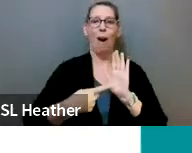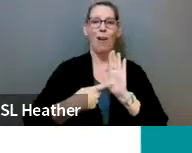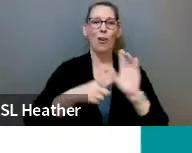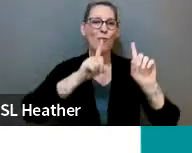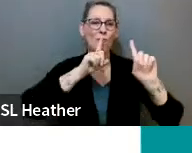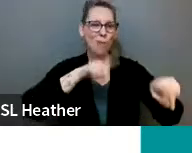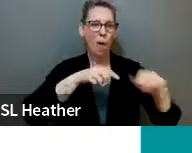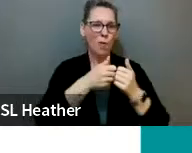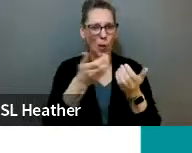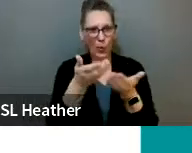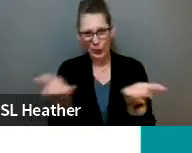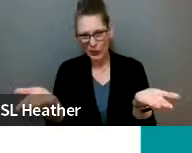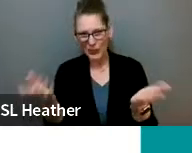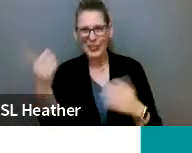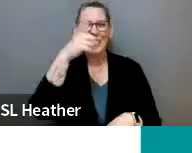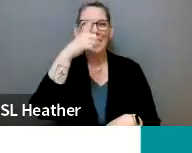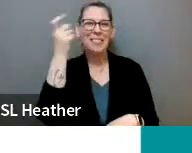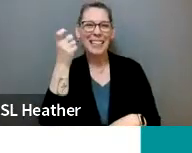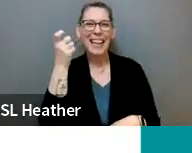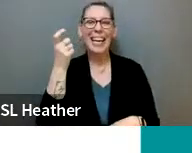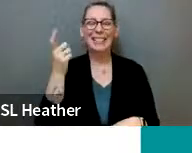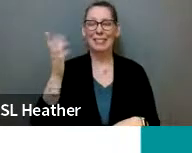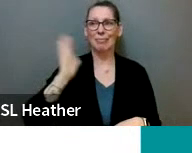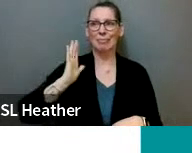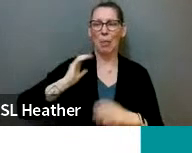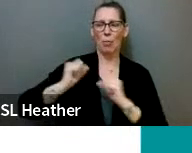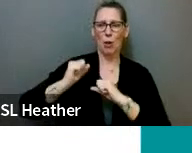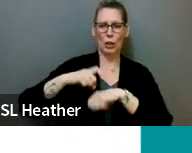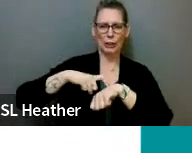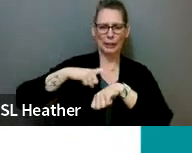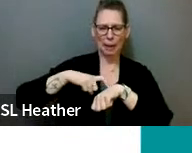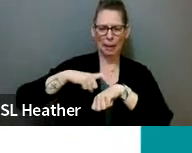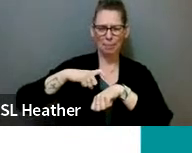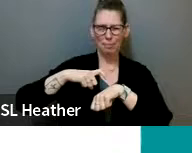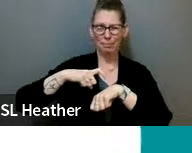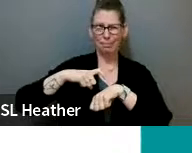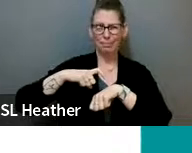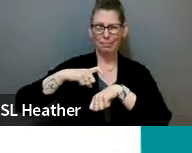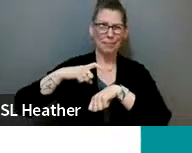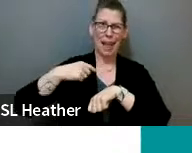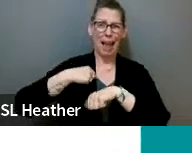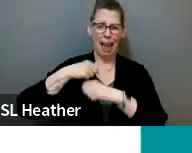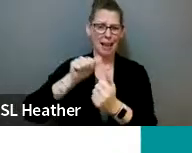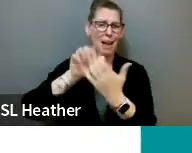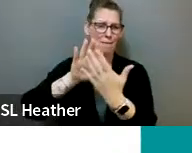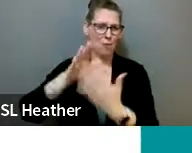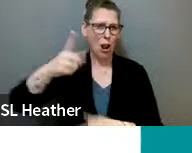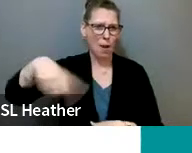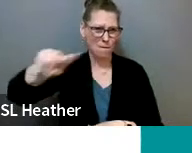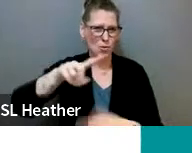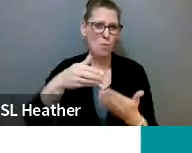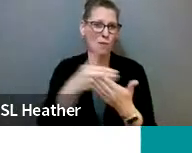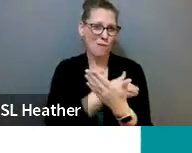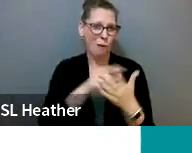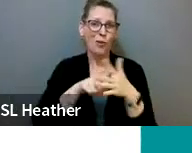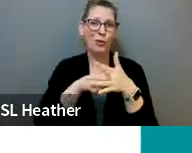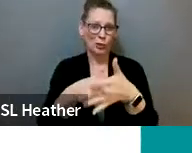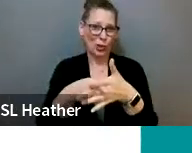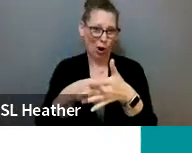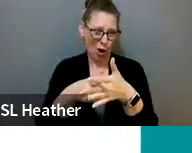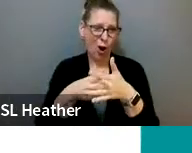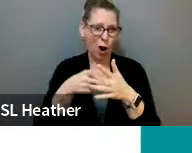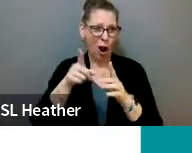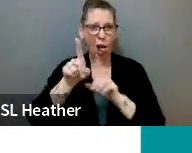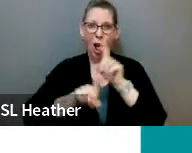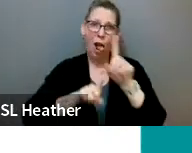with you all, because back in the winter, I came in front of you all before we started doing our miniature grant work, asking you